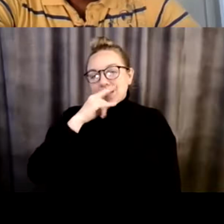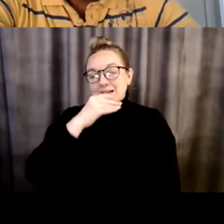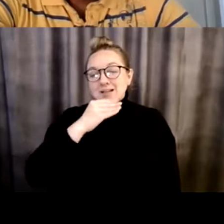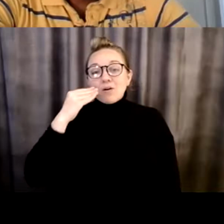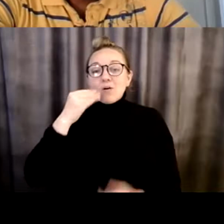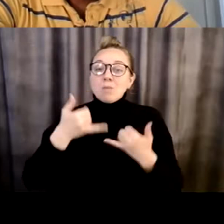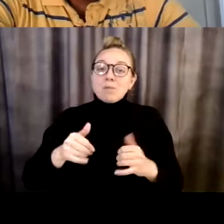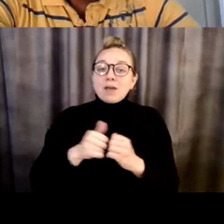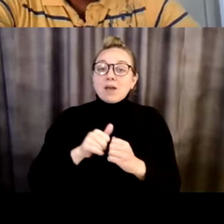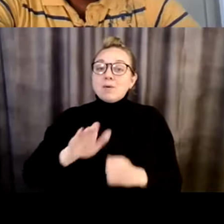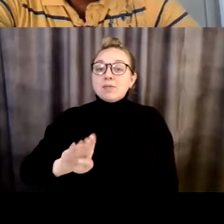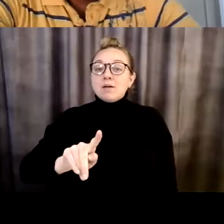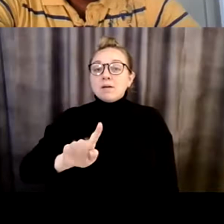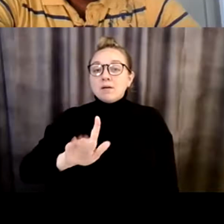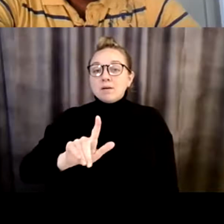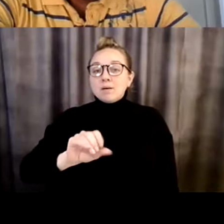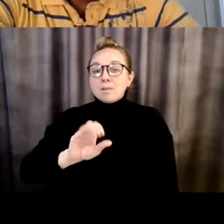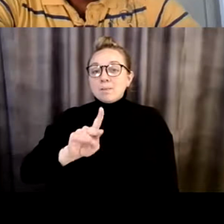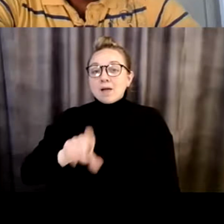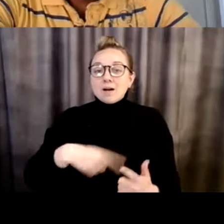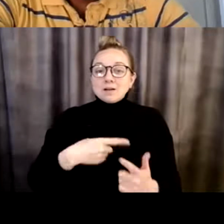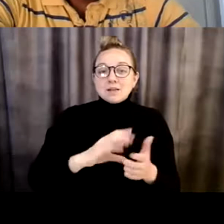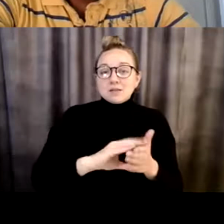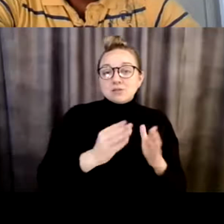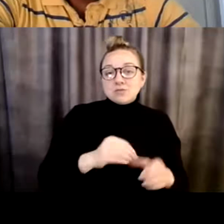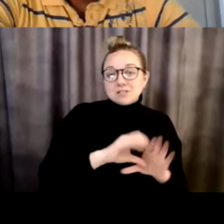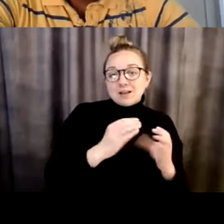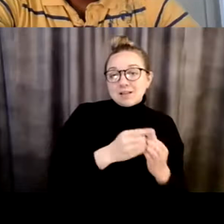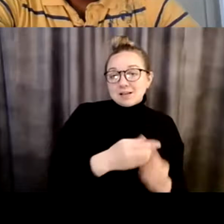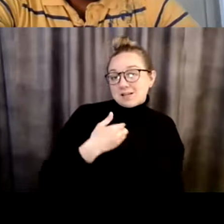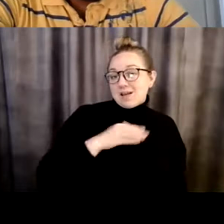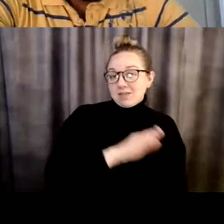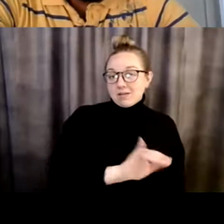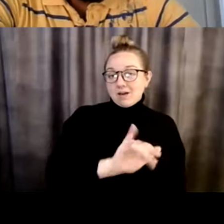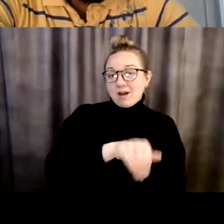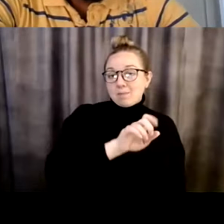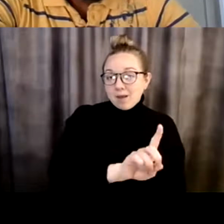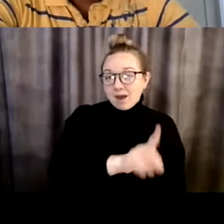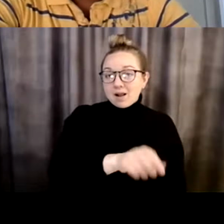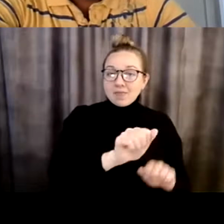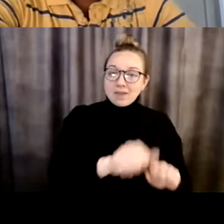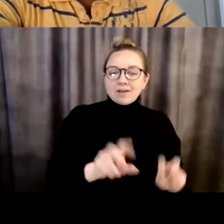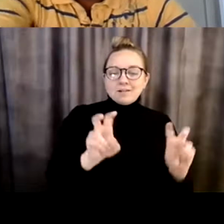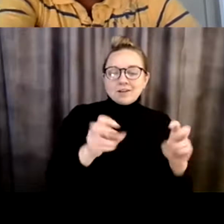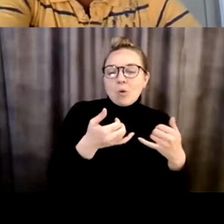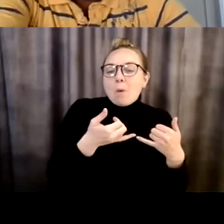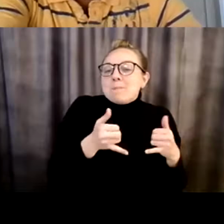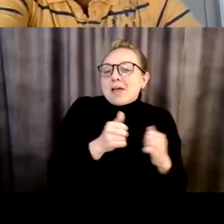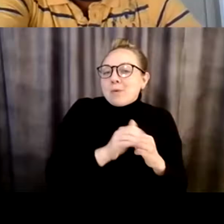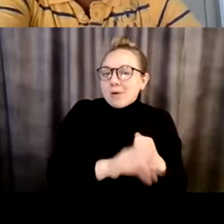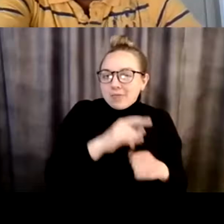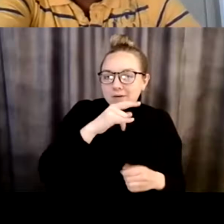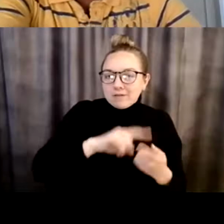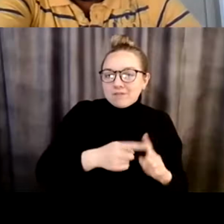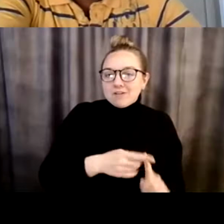blocks building, and then the students in class having their iPads out to be able to play with their friends at home and also building